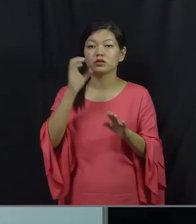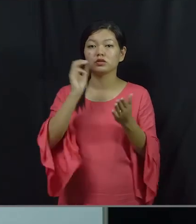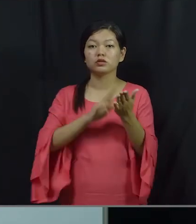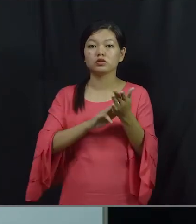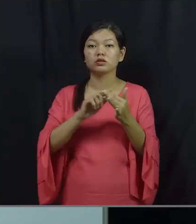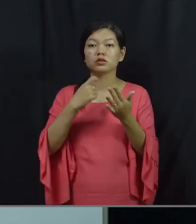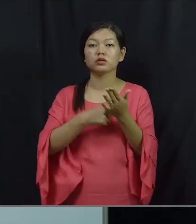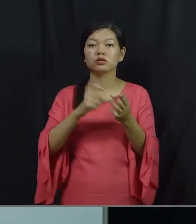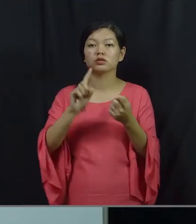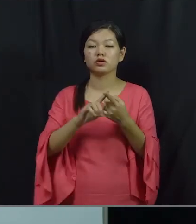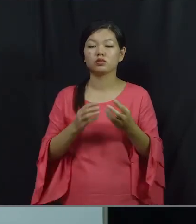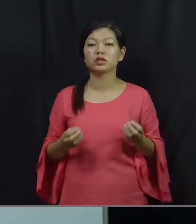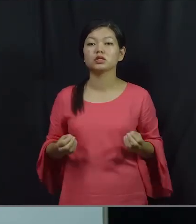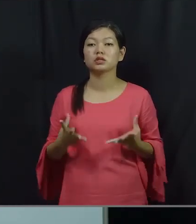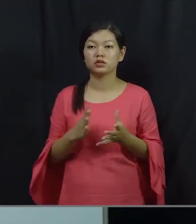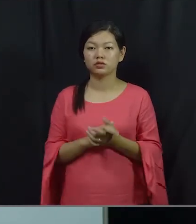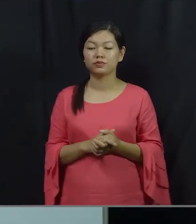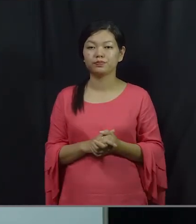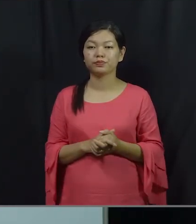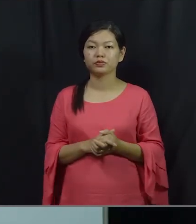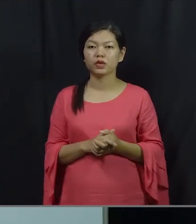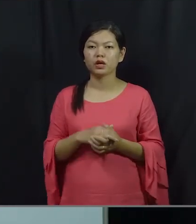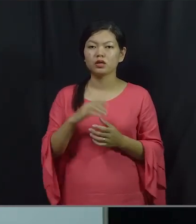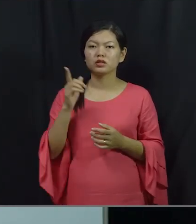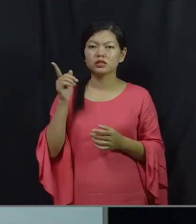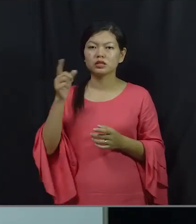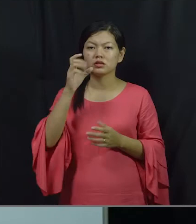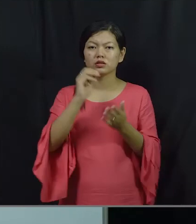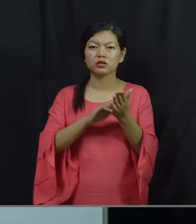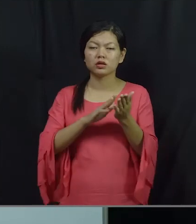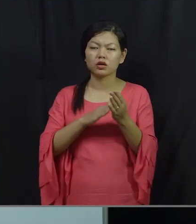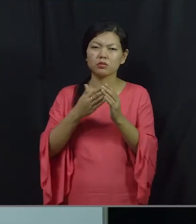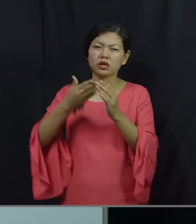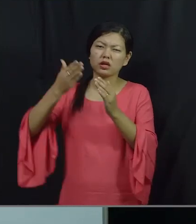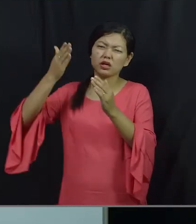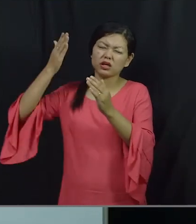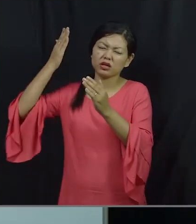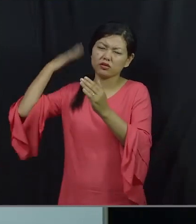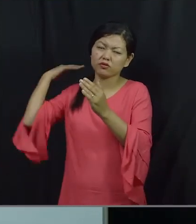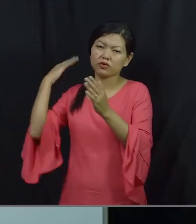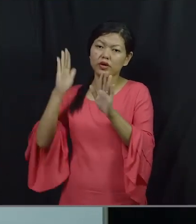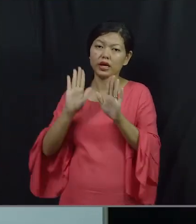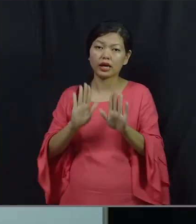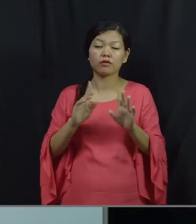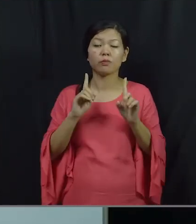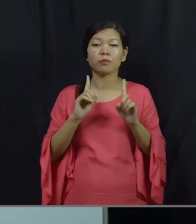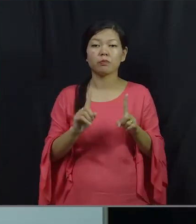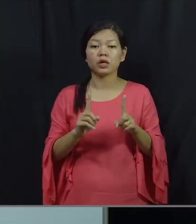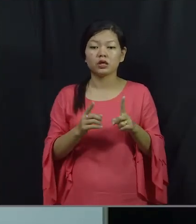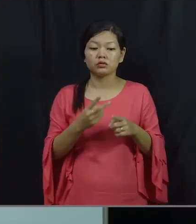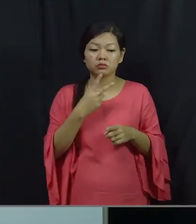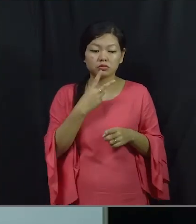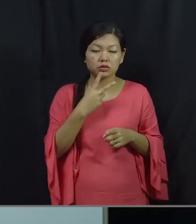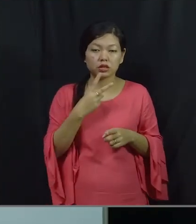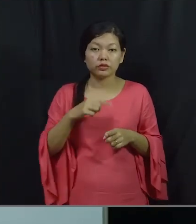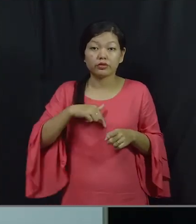this commerce was there from the barter system, isn't that? It was there from when, when there was no money,